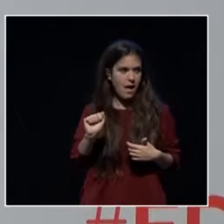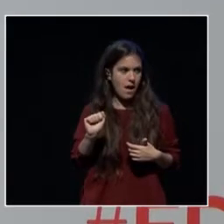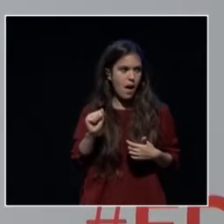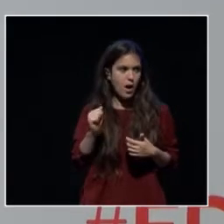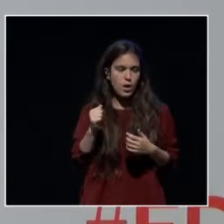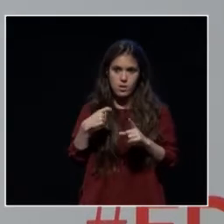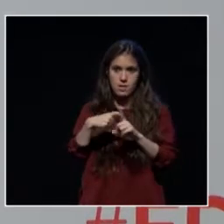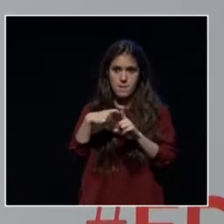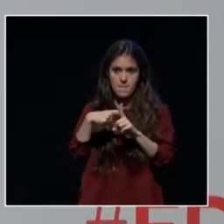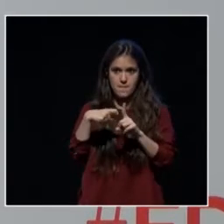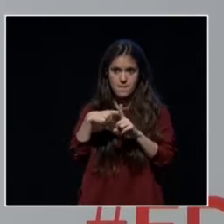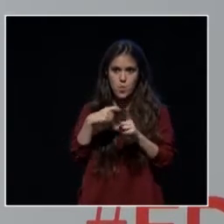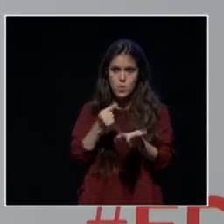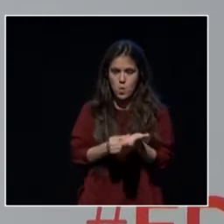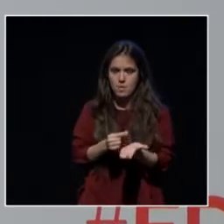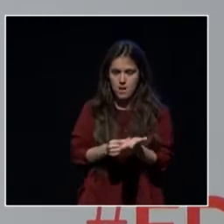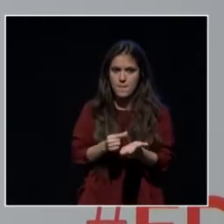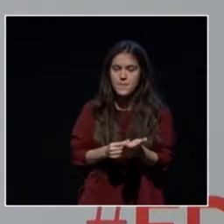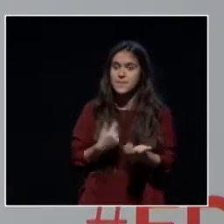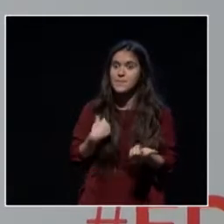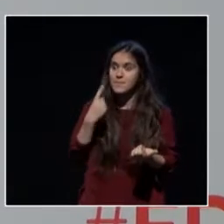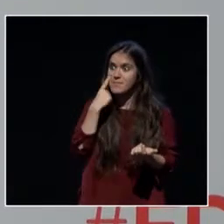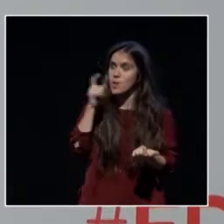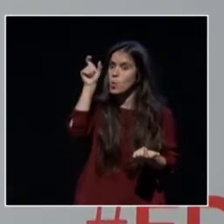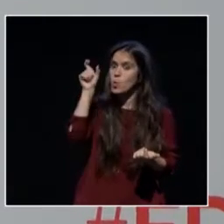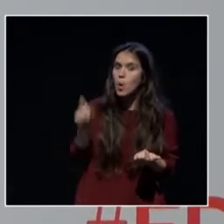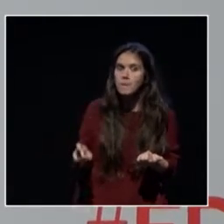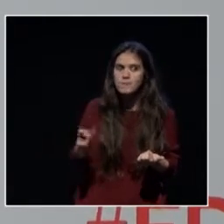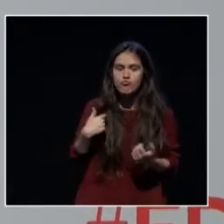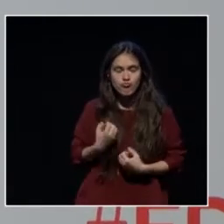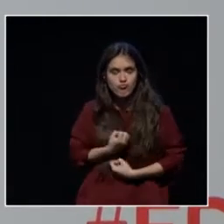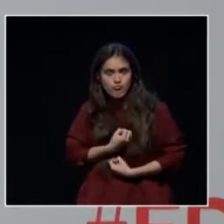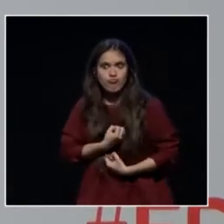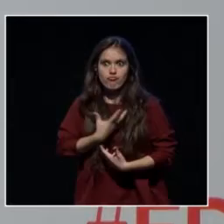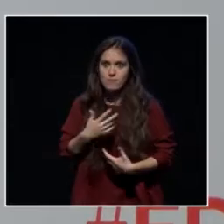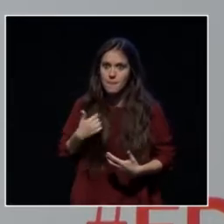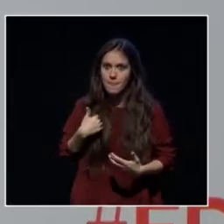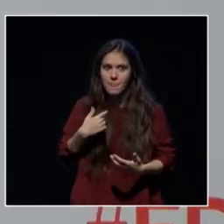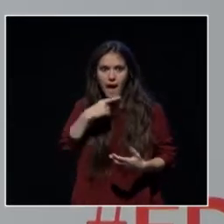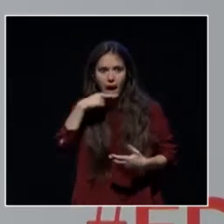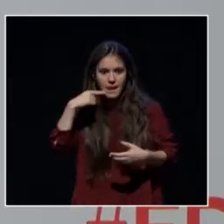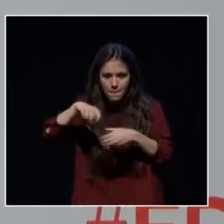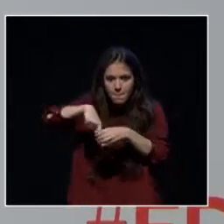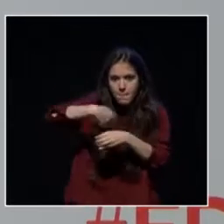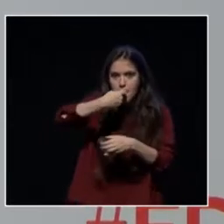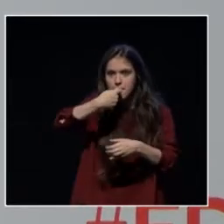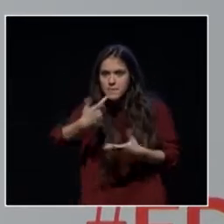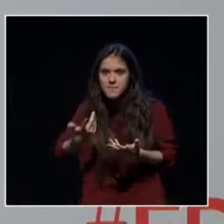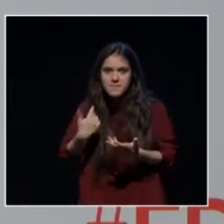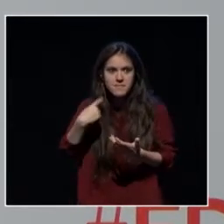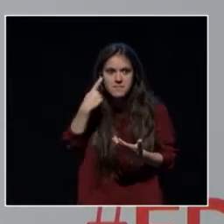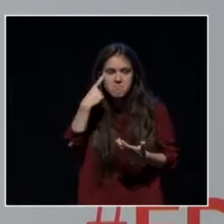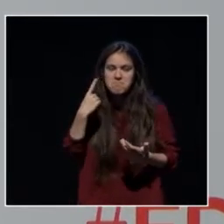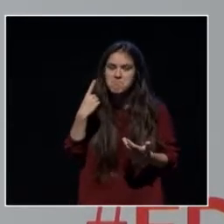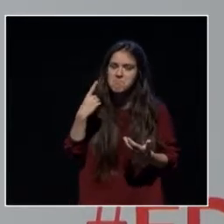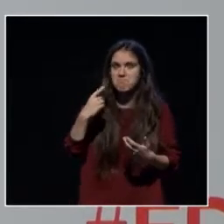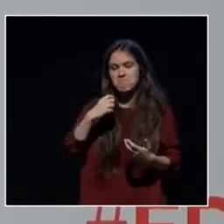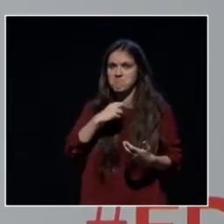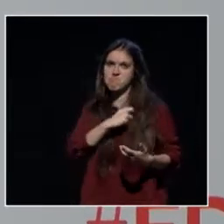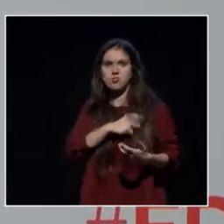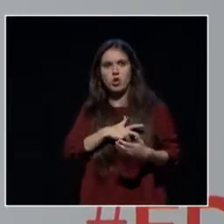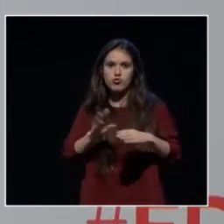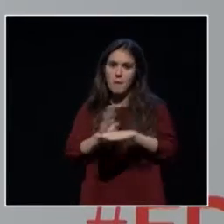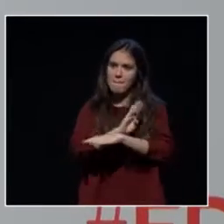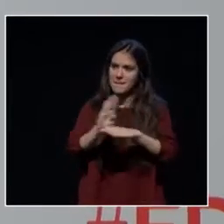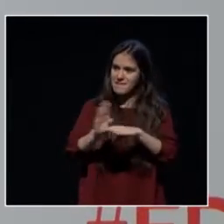done in Kampala, one young person, he's very passionate about honey. So he came out with the social business idea. I said he wants